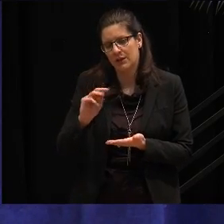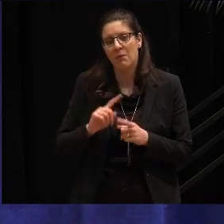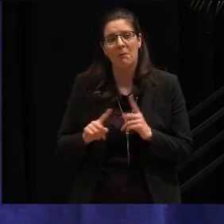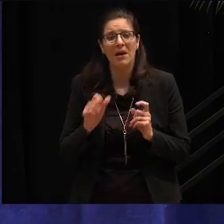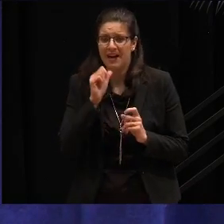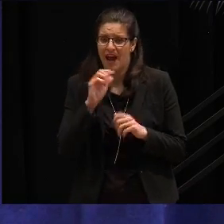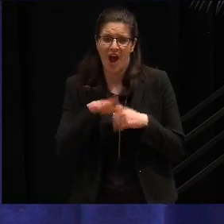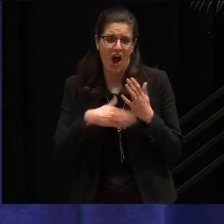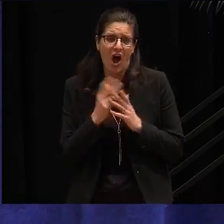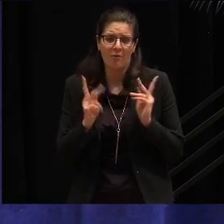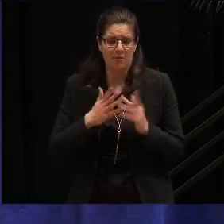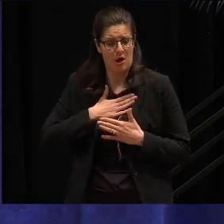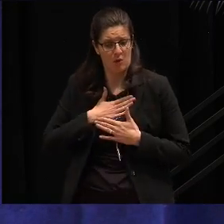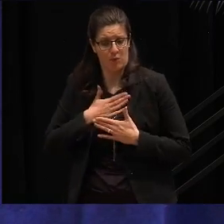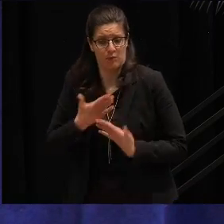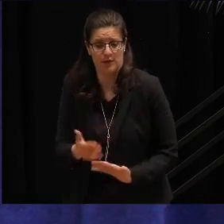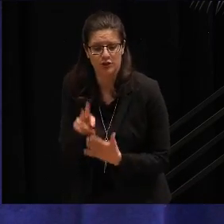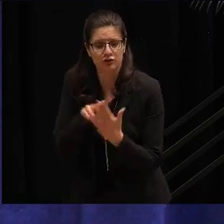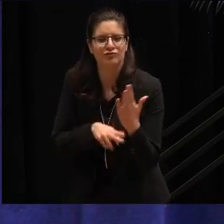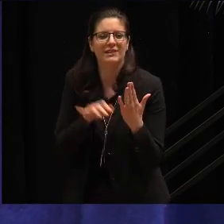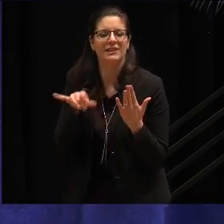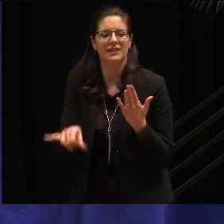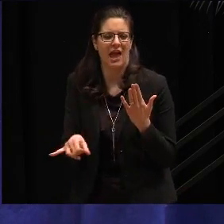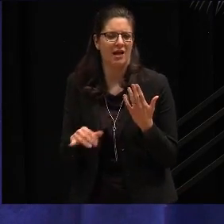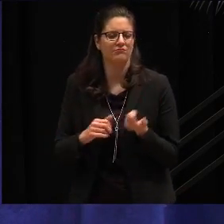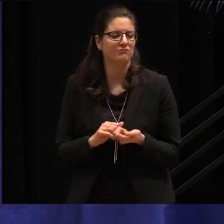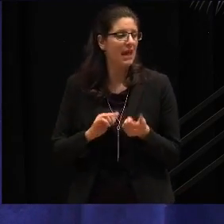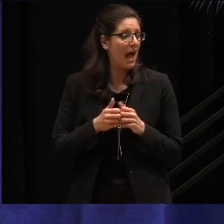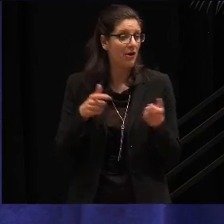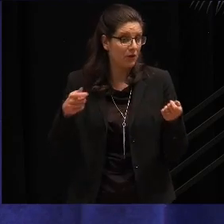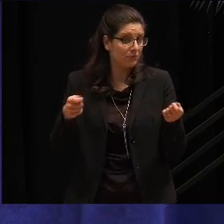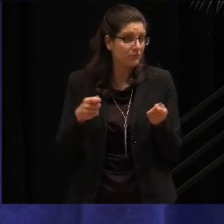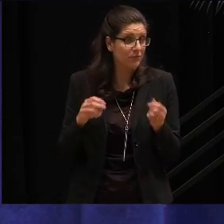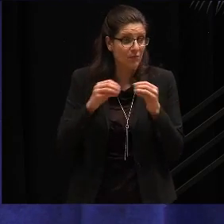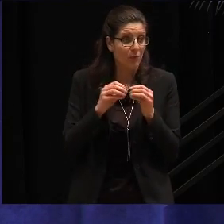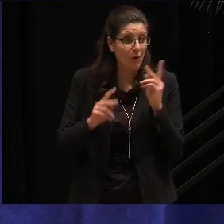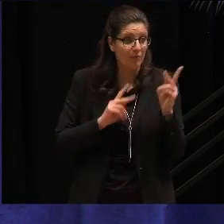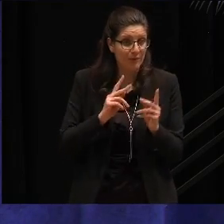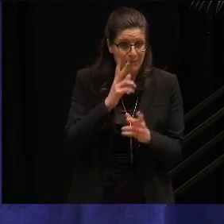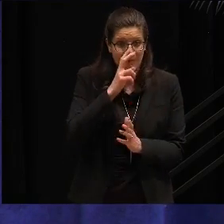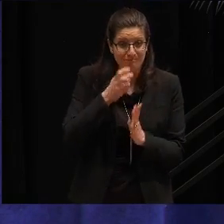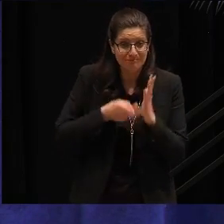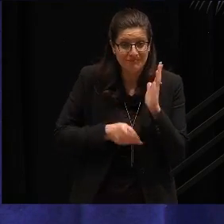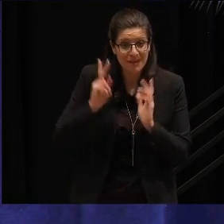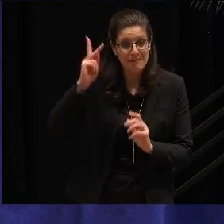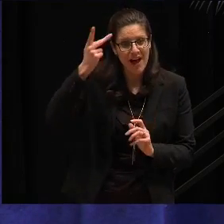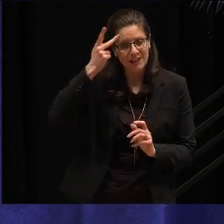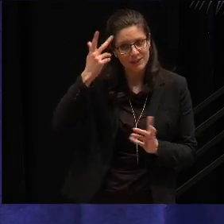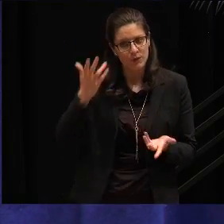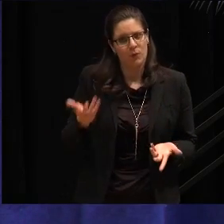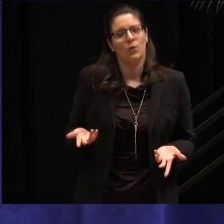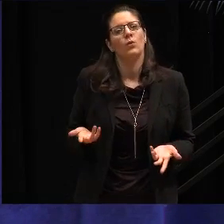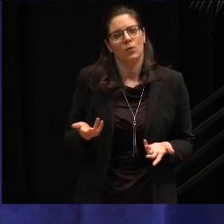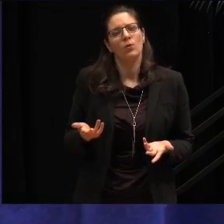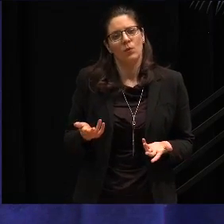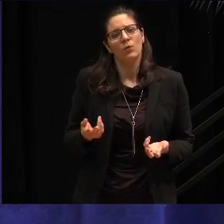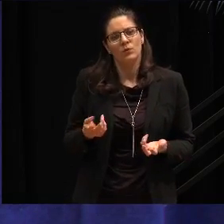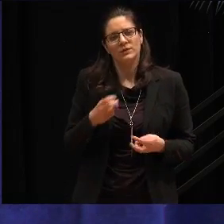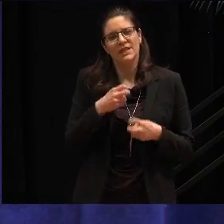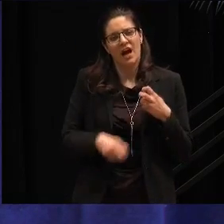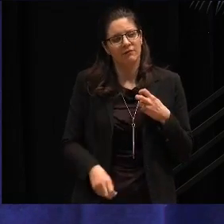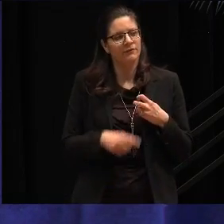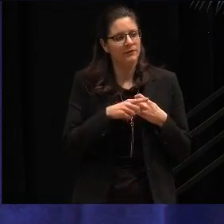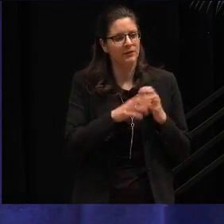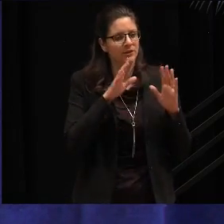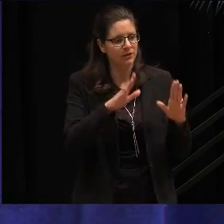avail themselves of it. How do you get more people interested in politics? That's a tough thing. I mean, I think you make a